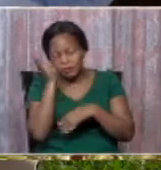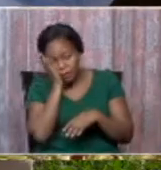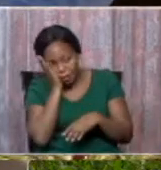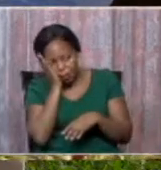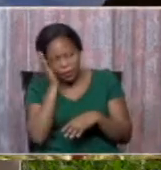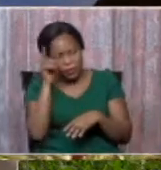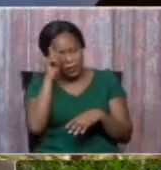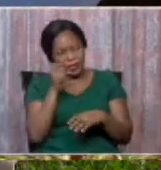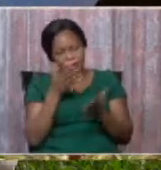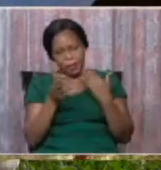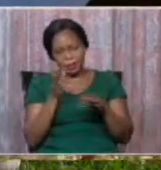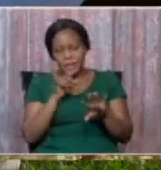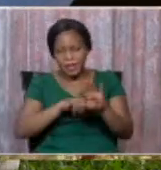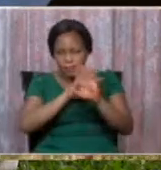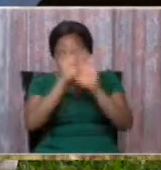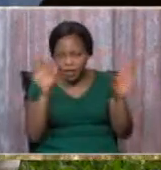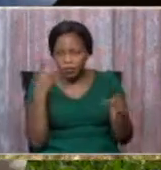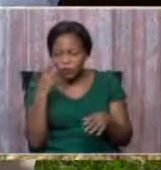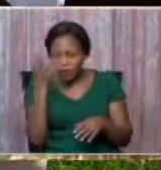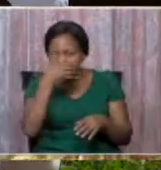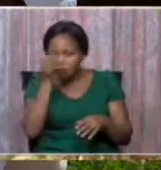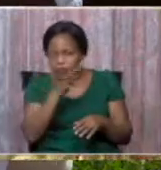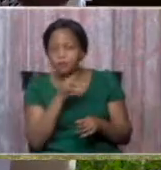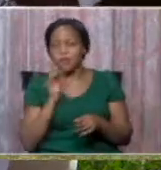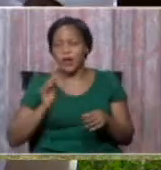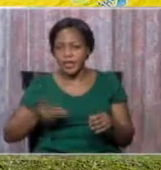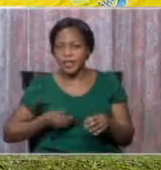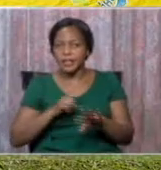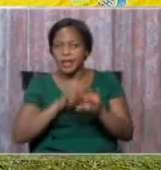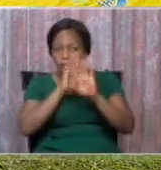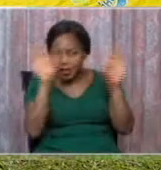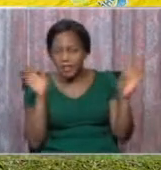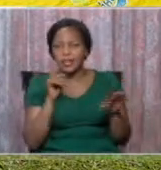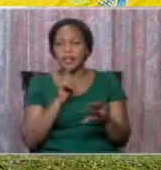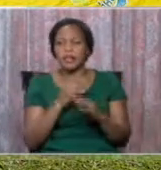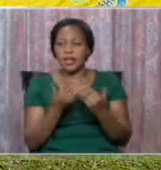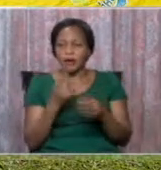there is ejaculation. There is beginning of ejaculation. Here the semen